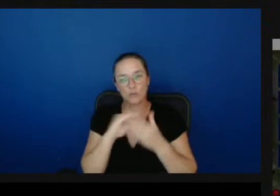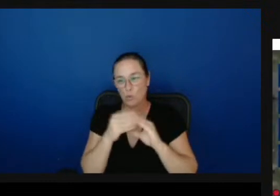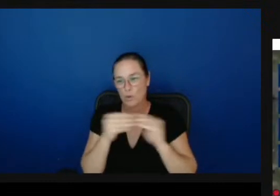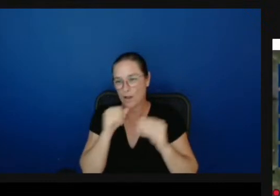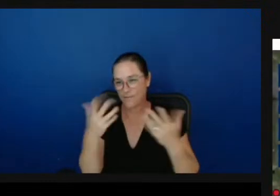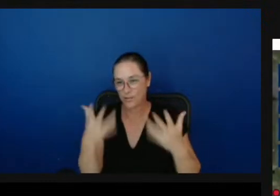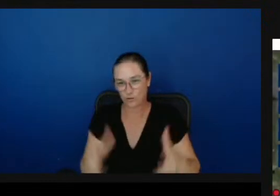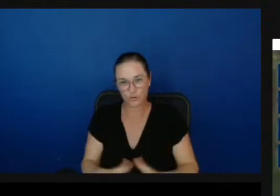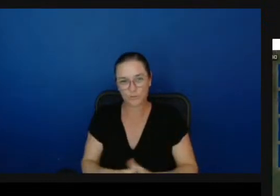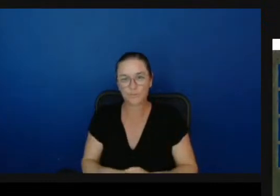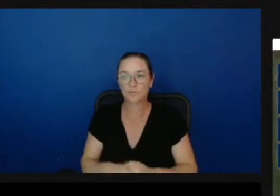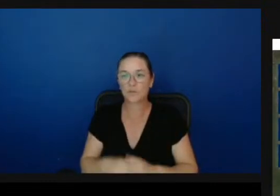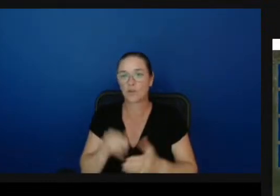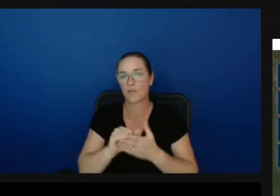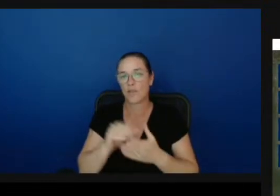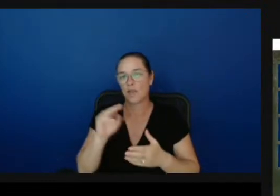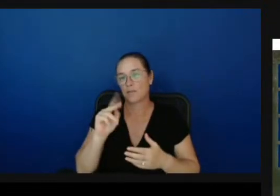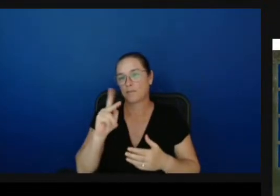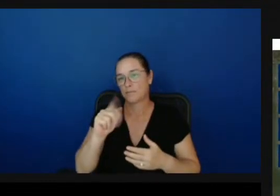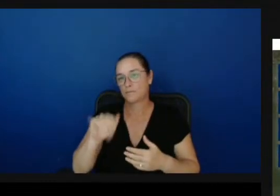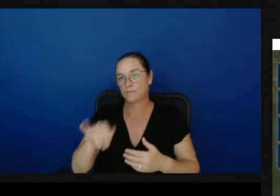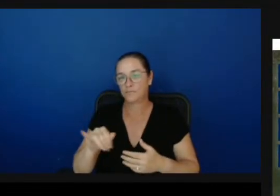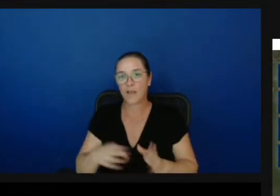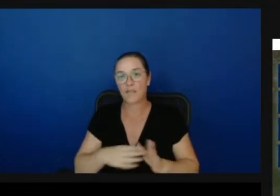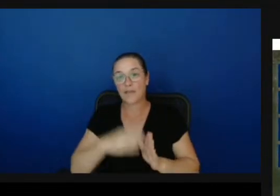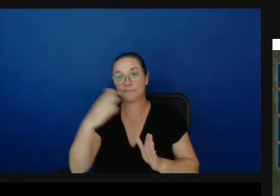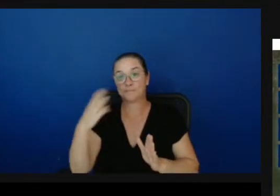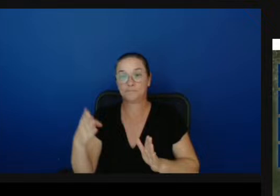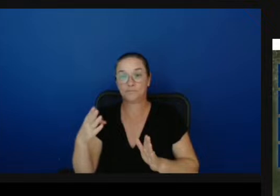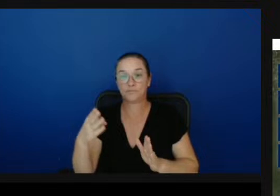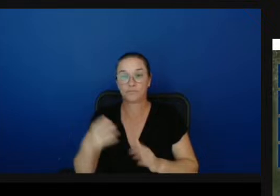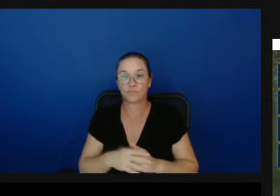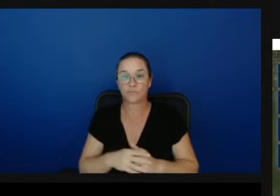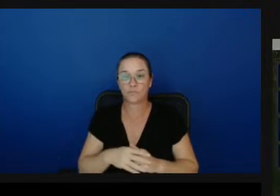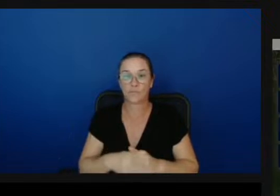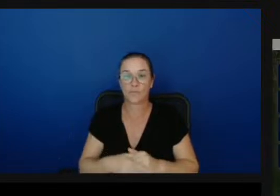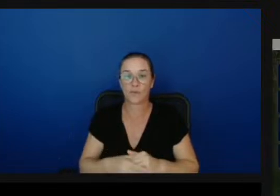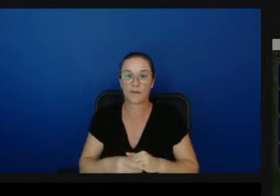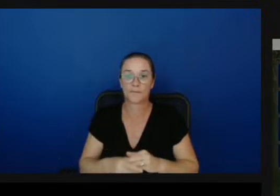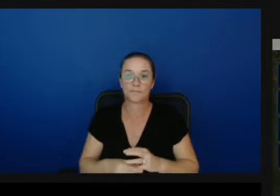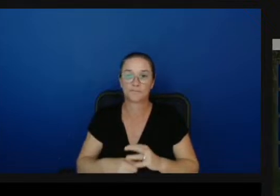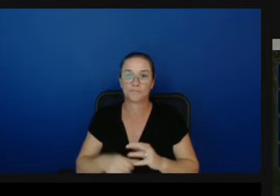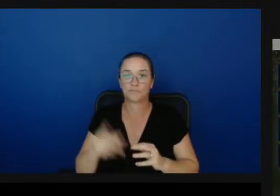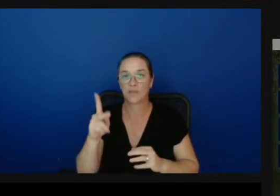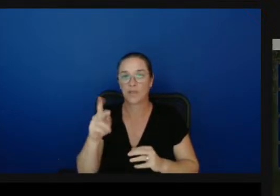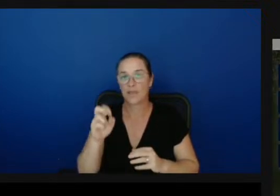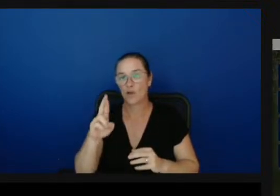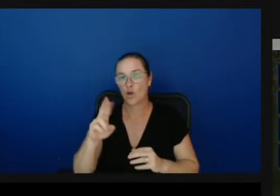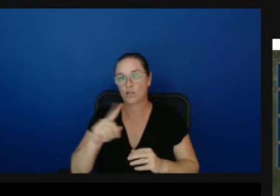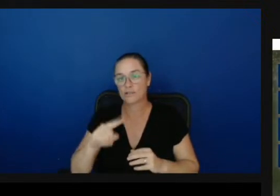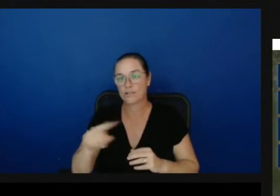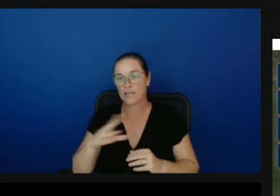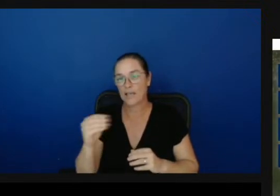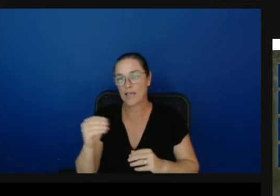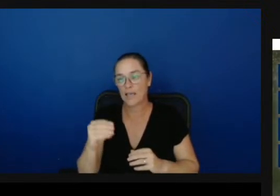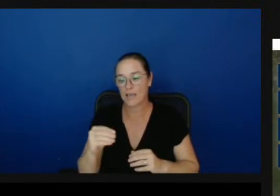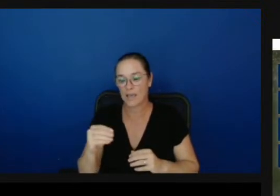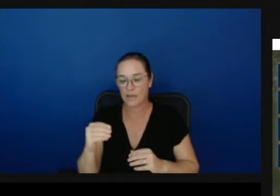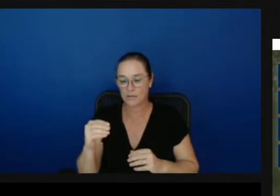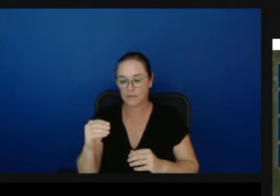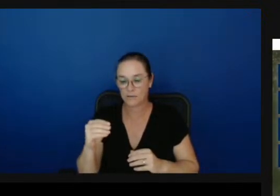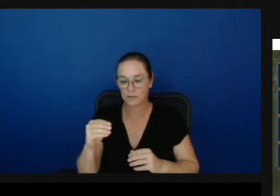So that's the Makai station, and further over, there are our Kananoyohamo and KERZ stations right there.